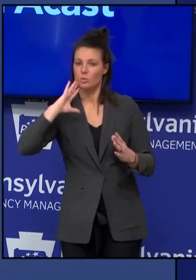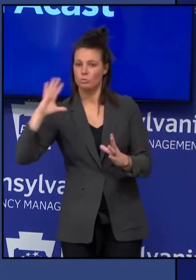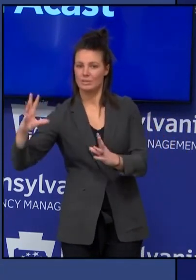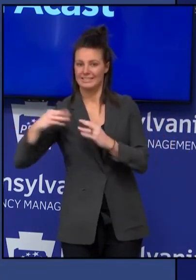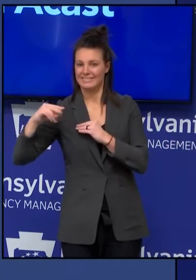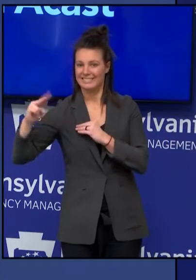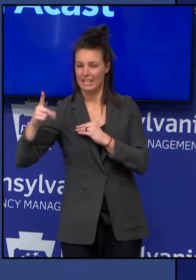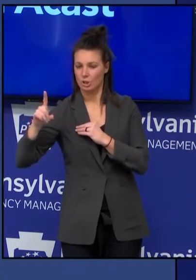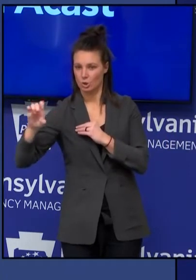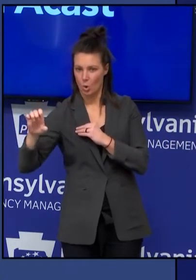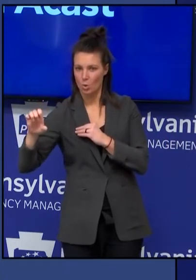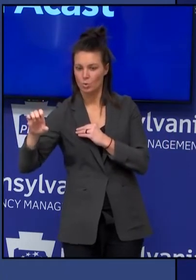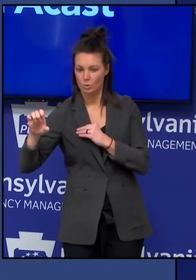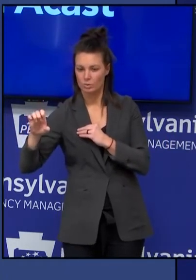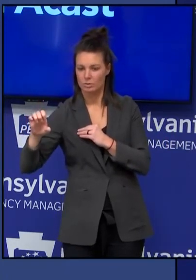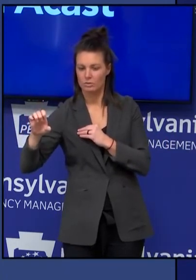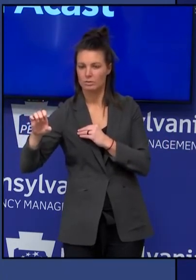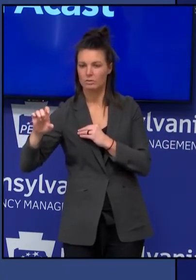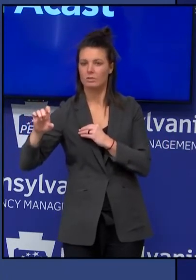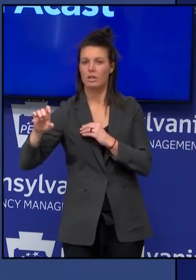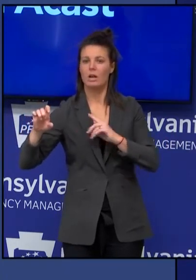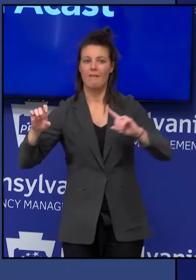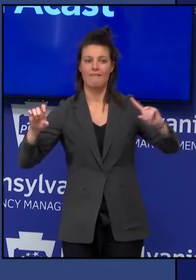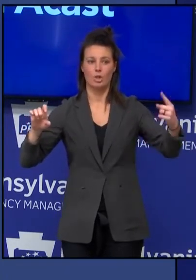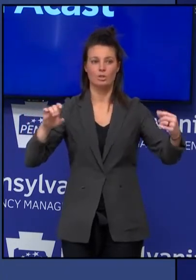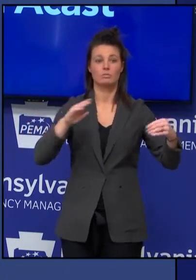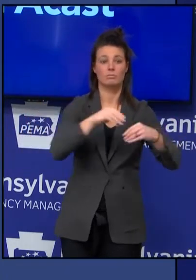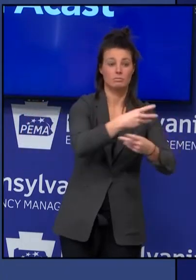doses that they have administered the corresponding first dose for.